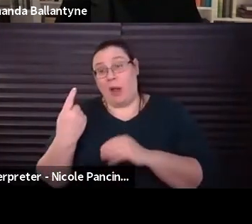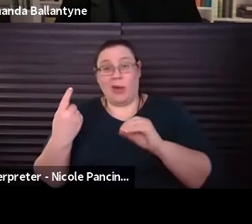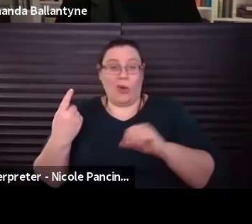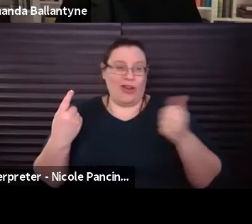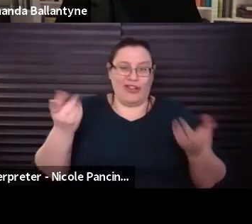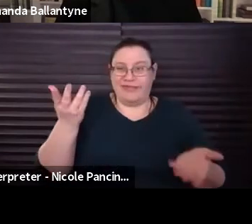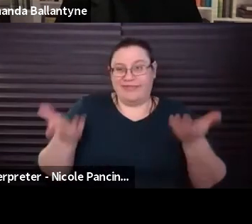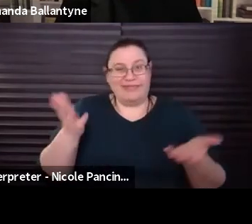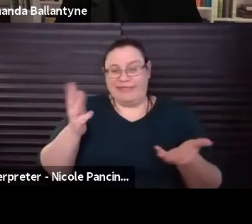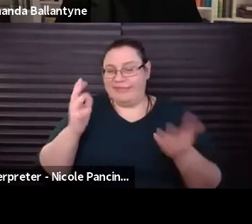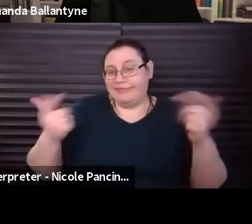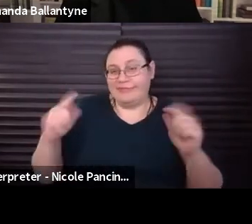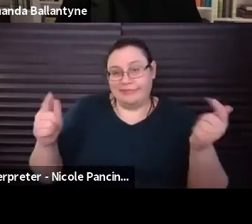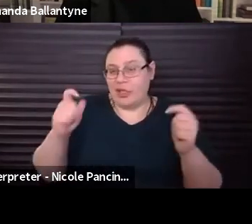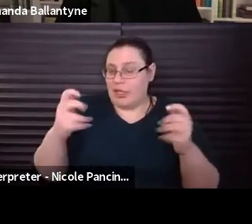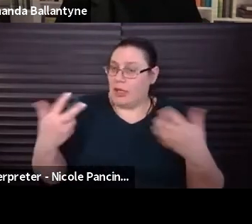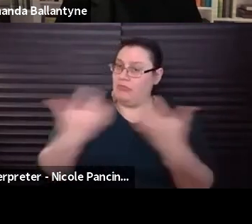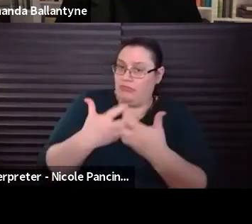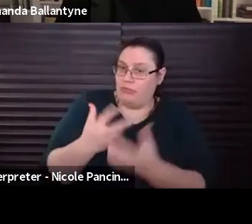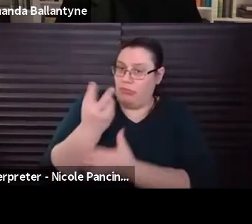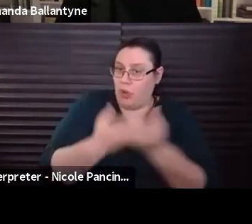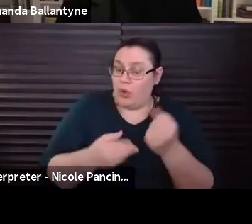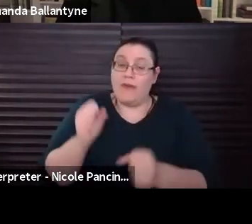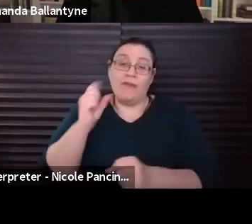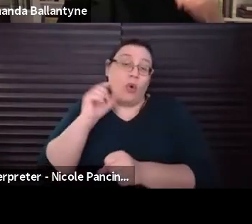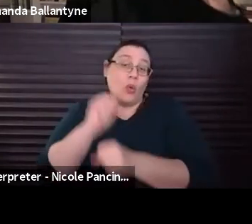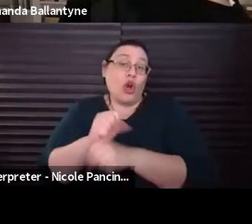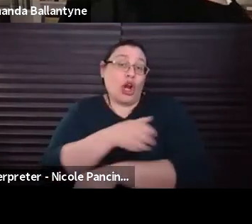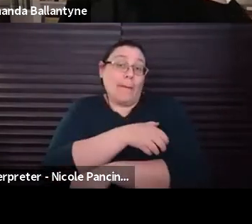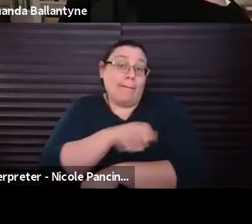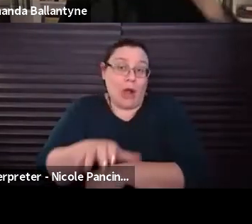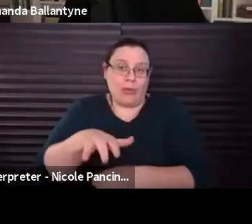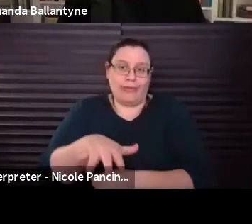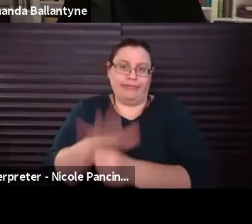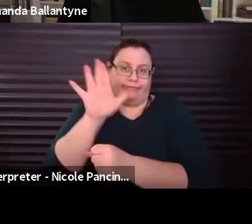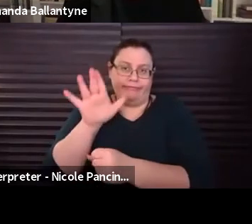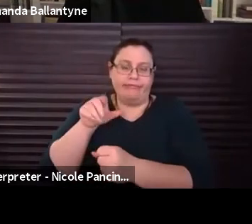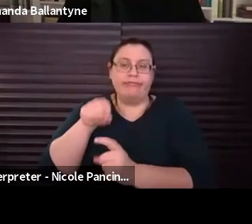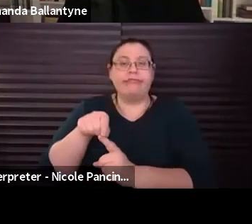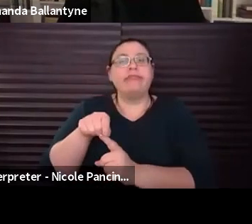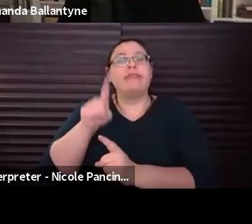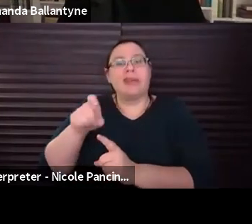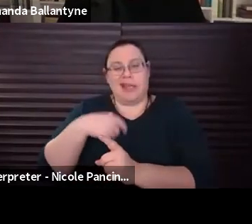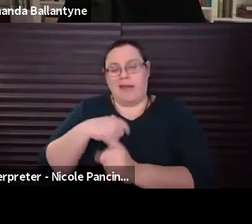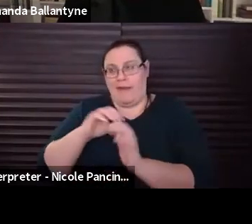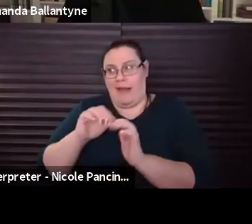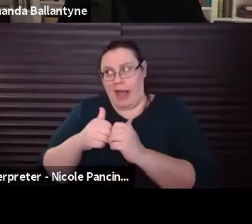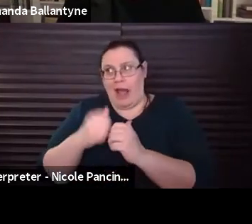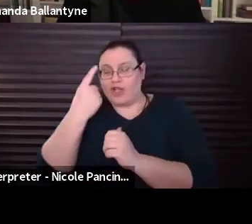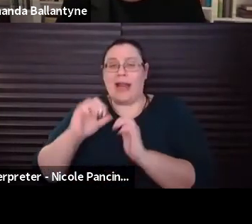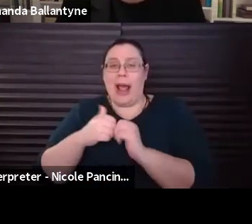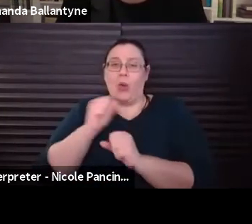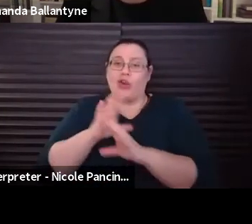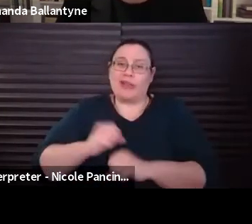solution. And that worker empowerment, at least from my perspective, is always going to be the answer to how workers can best protect their interests. Right.